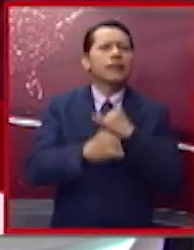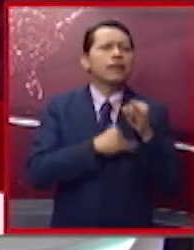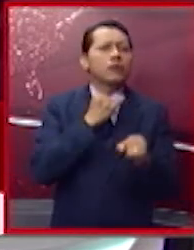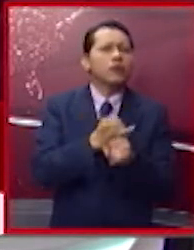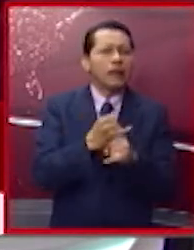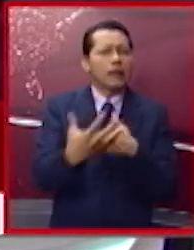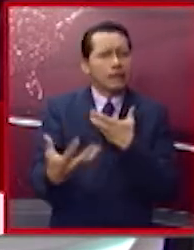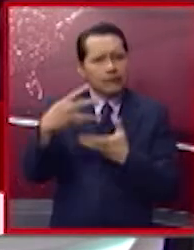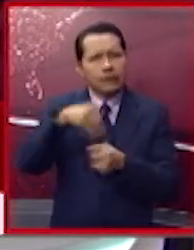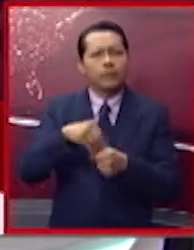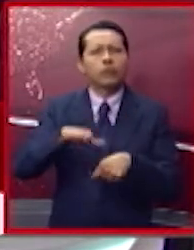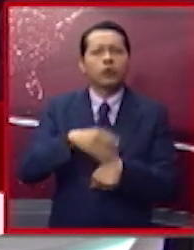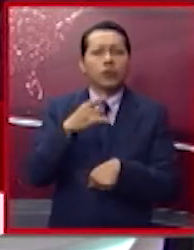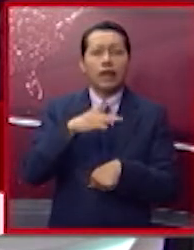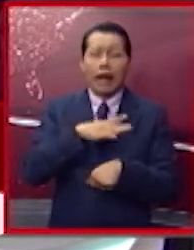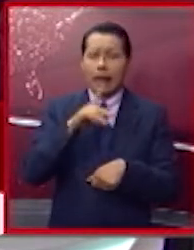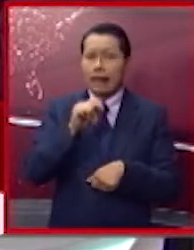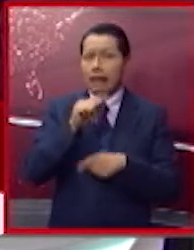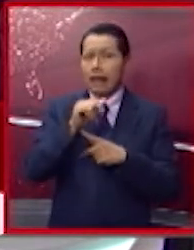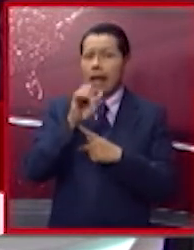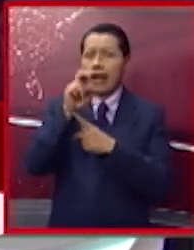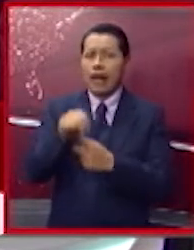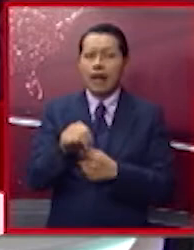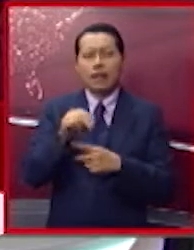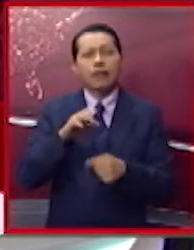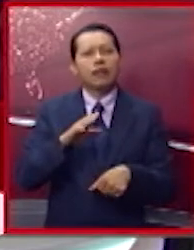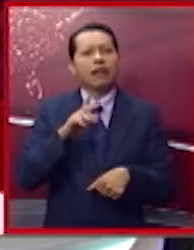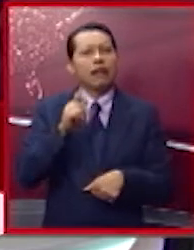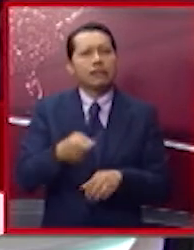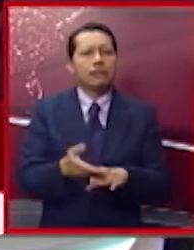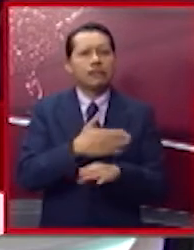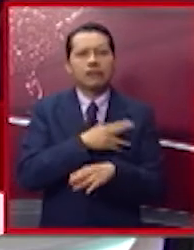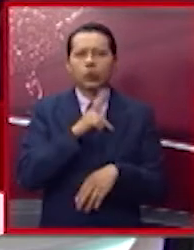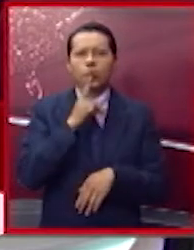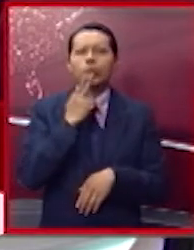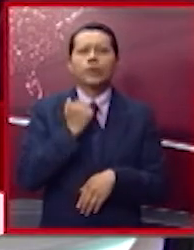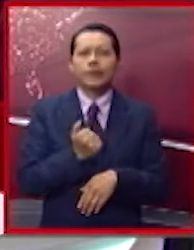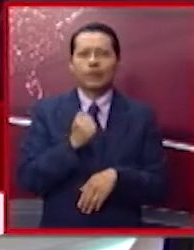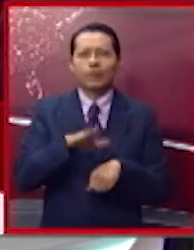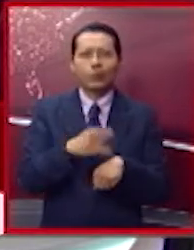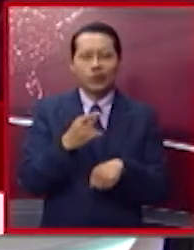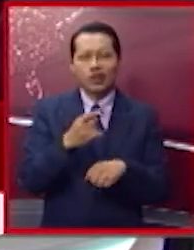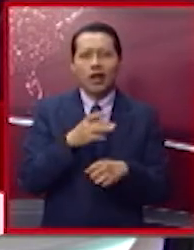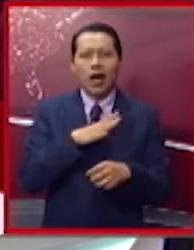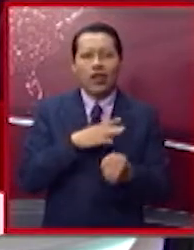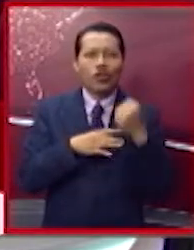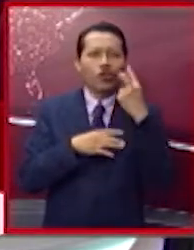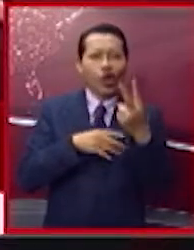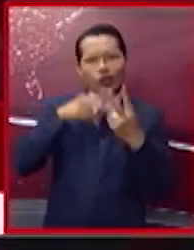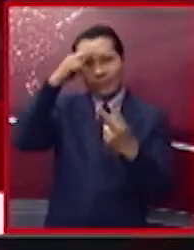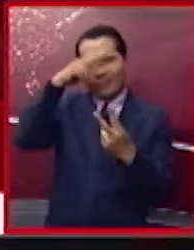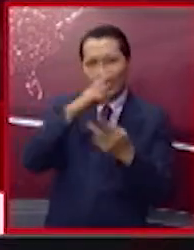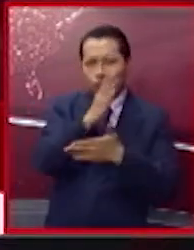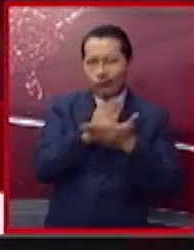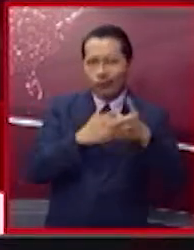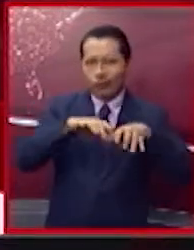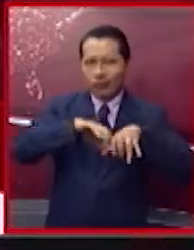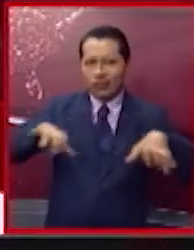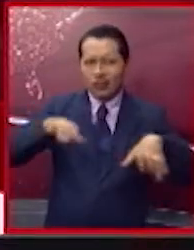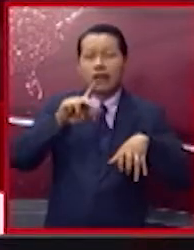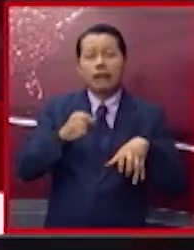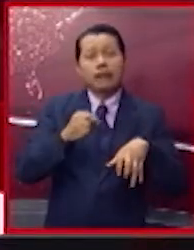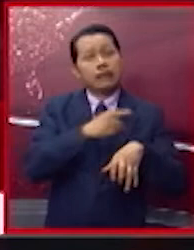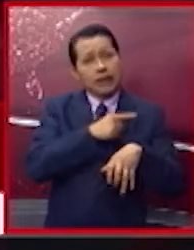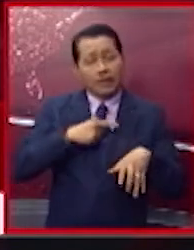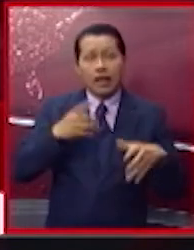integration, because I think the big lesson of NAFTA is that it did not work because it created two Mexicos. And I think it's time to now